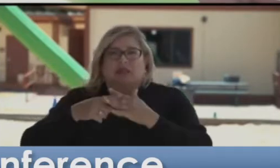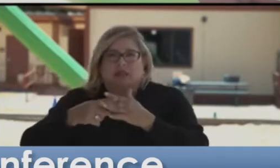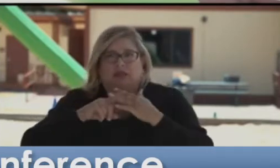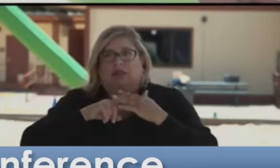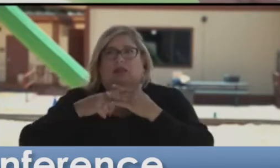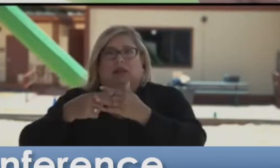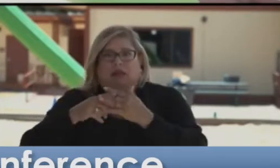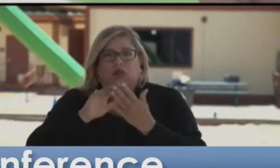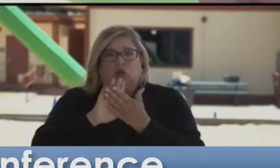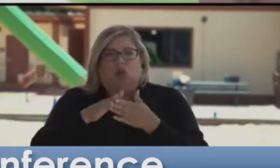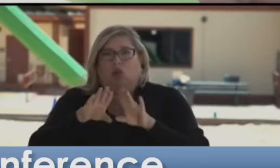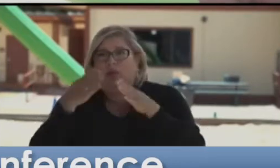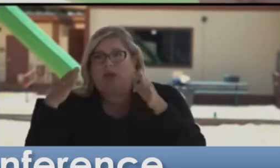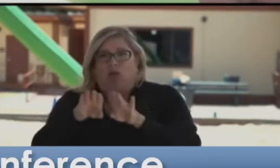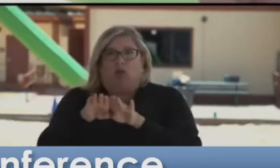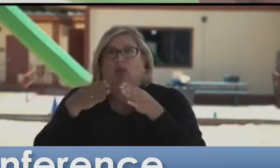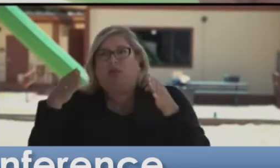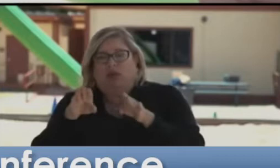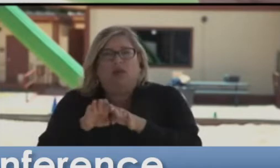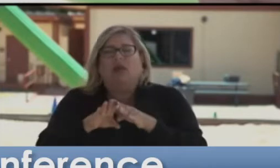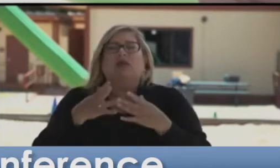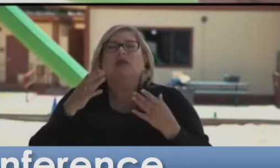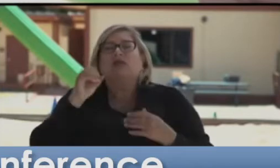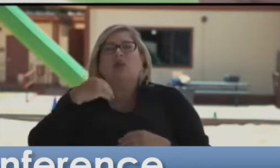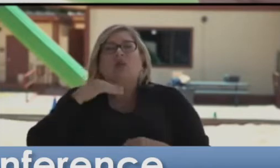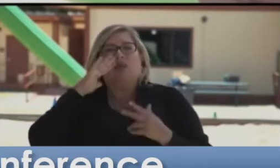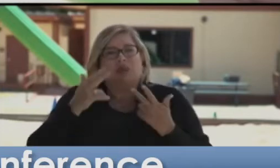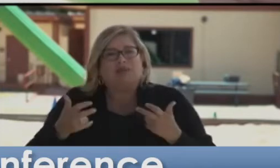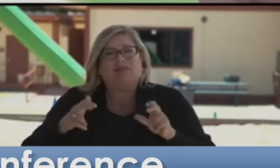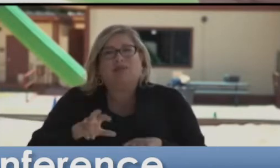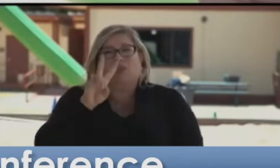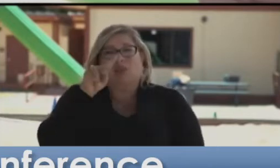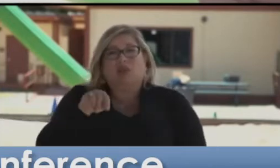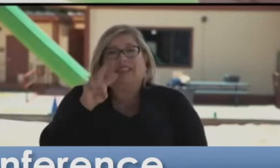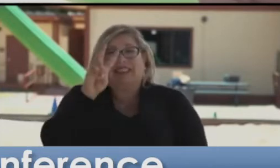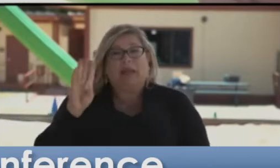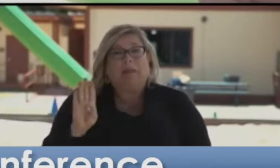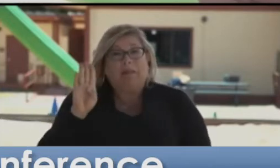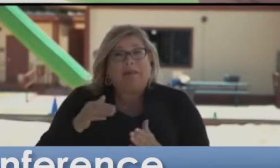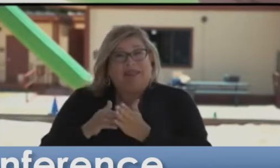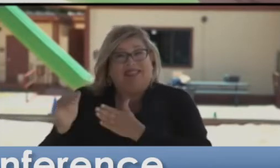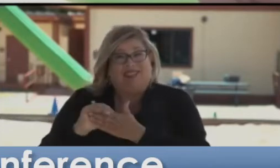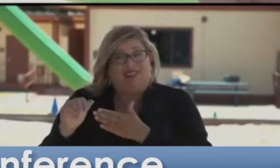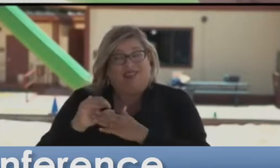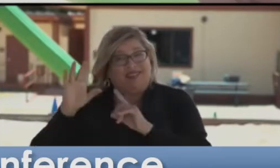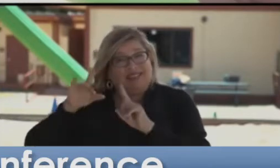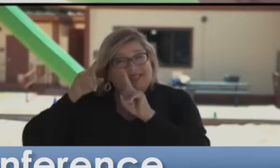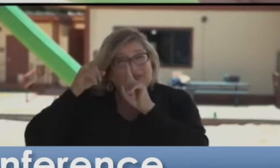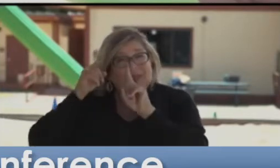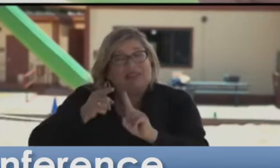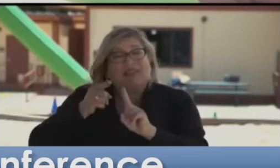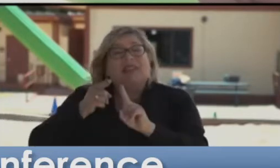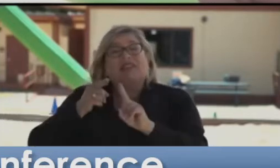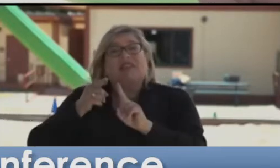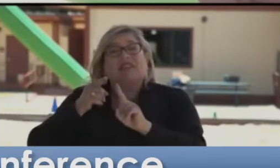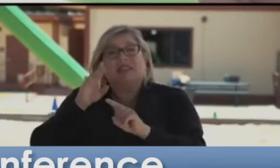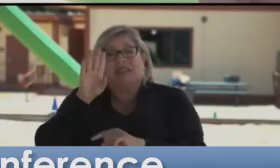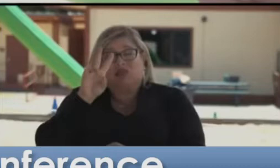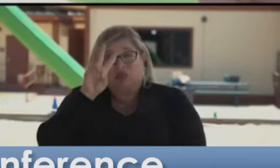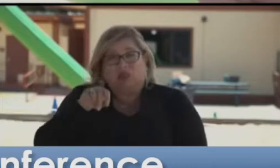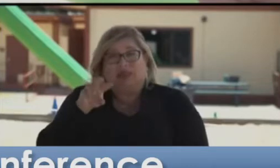last school year. And so we're putting an additional $2.6 billion specifically targeted